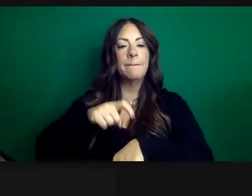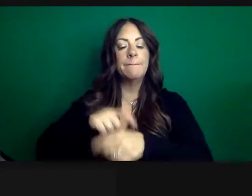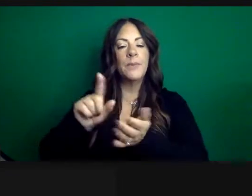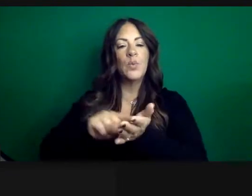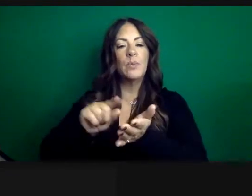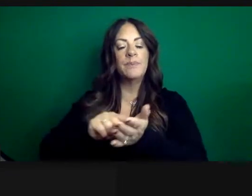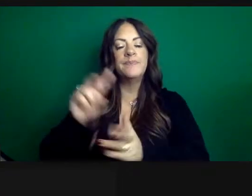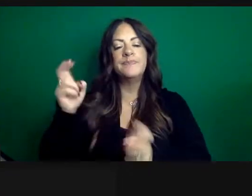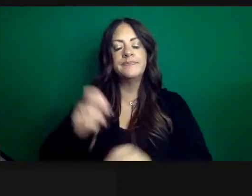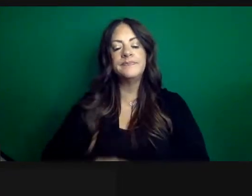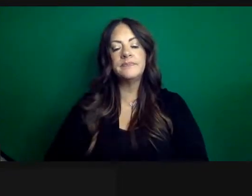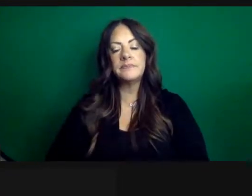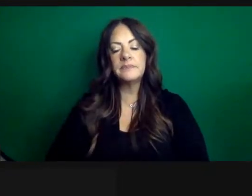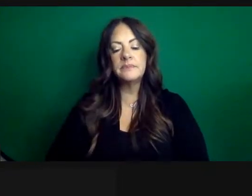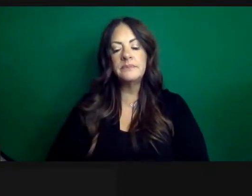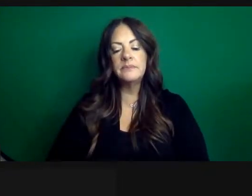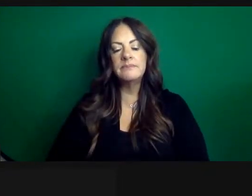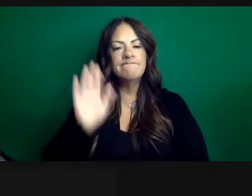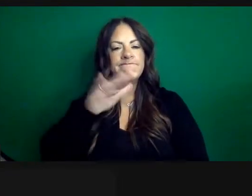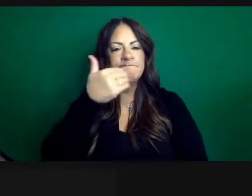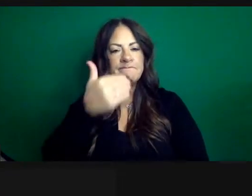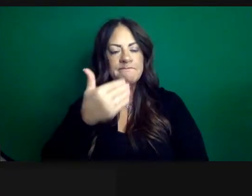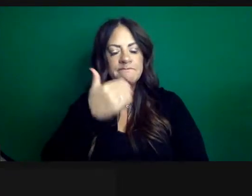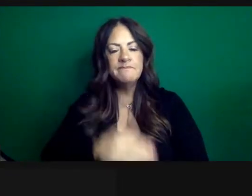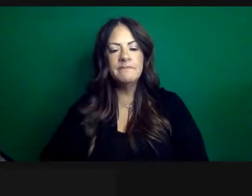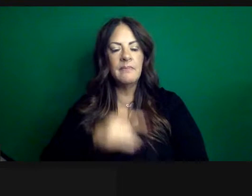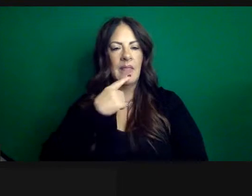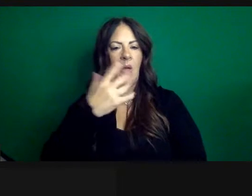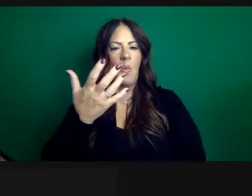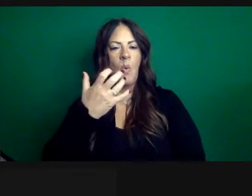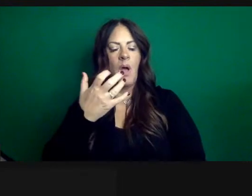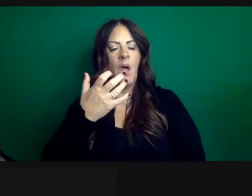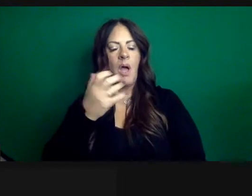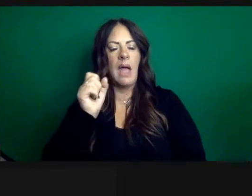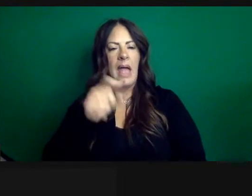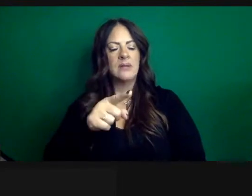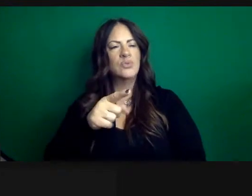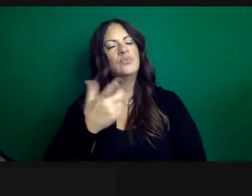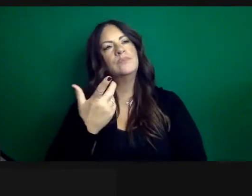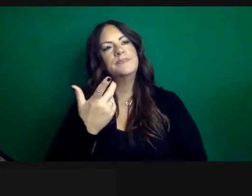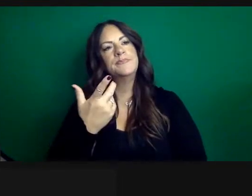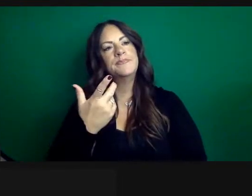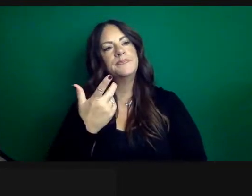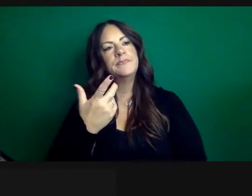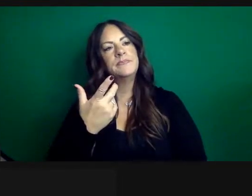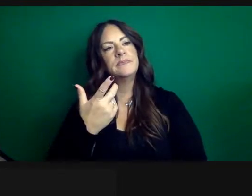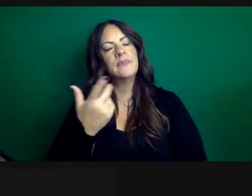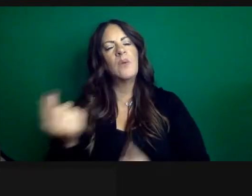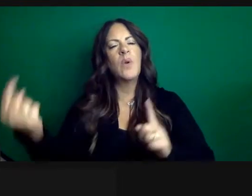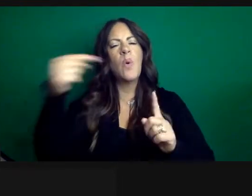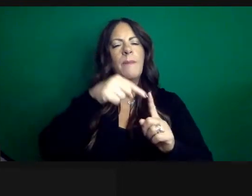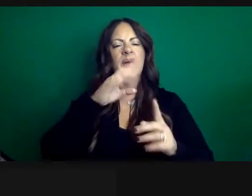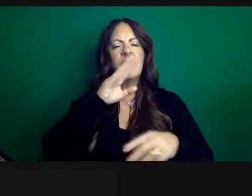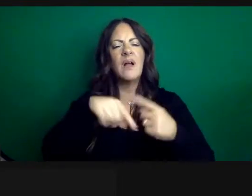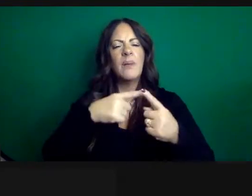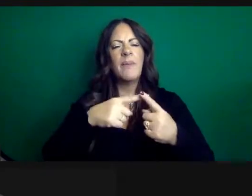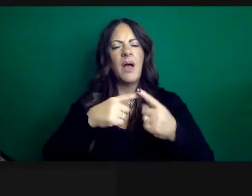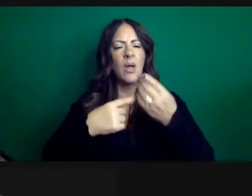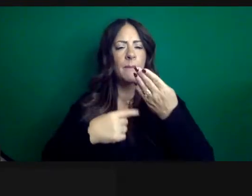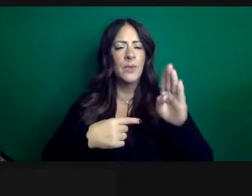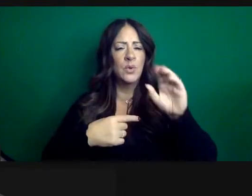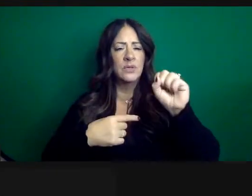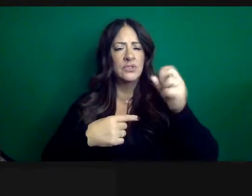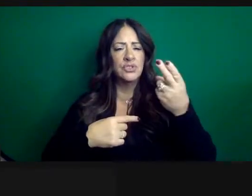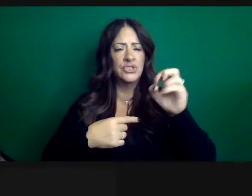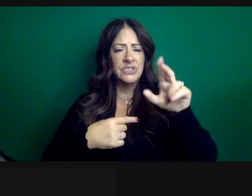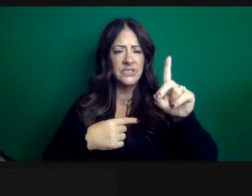Hi, Dr. Ghaly. Thanks so much for taking our call. I wanted to kind of go back to the Blue Shield and Kaiser Permanente deals. I'm